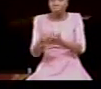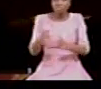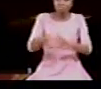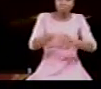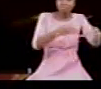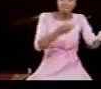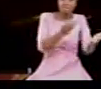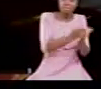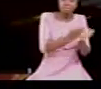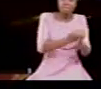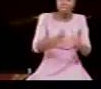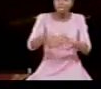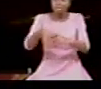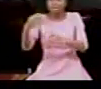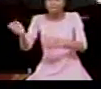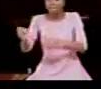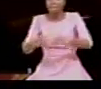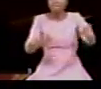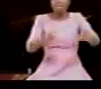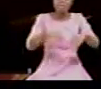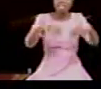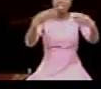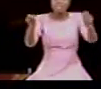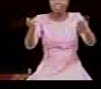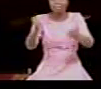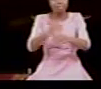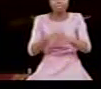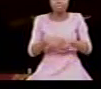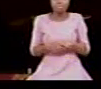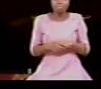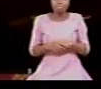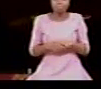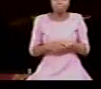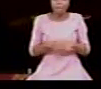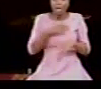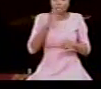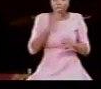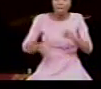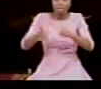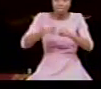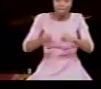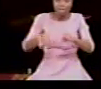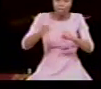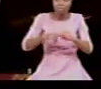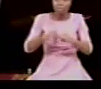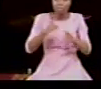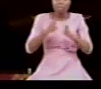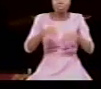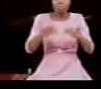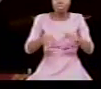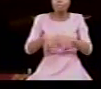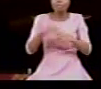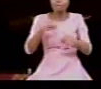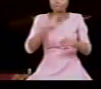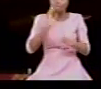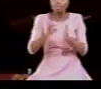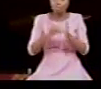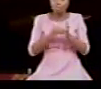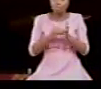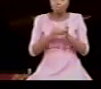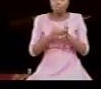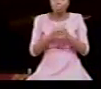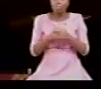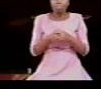take school fees, you are scattering, but you are increasing. It's what you give out that is your own. What you don't give out will dry